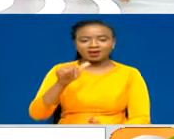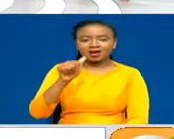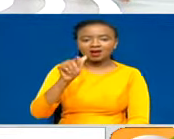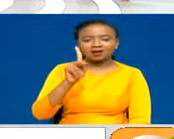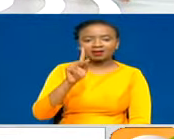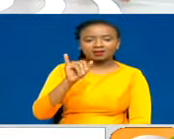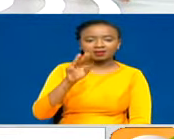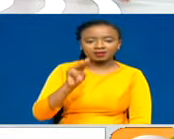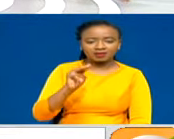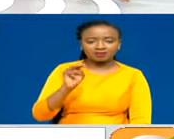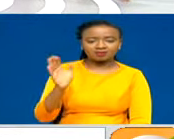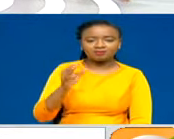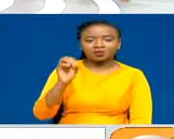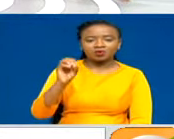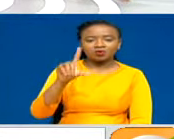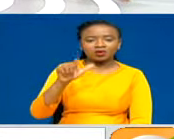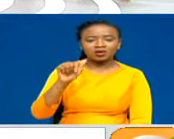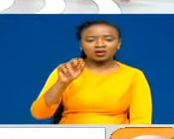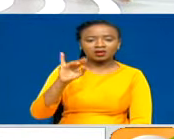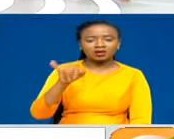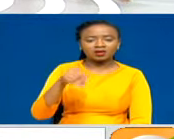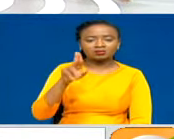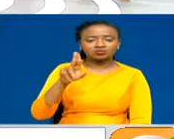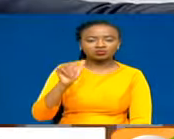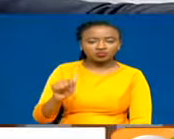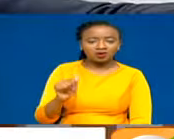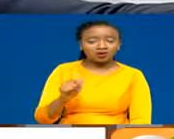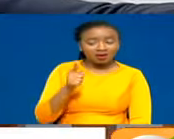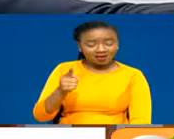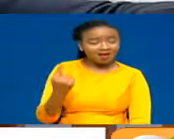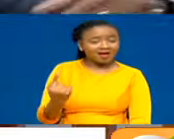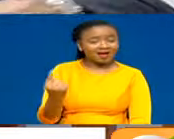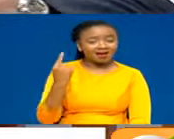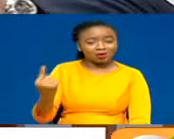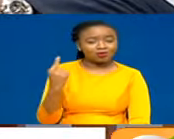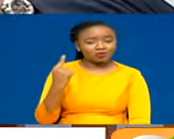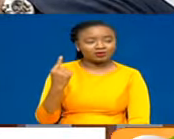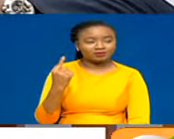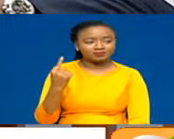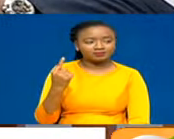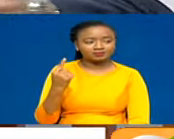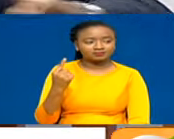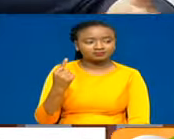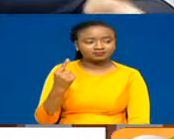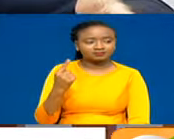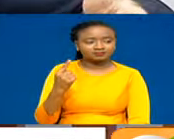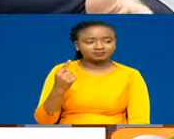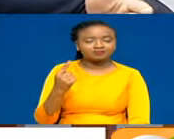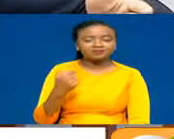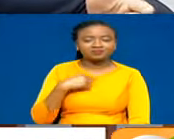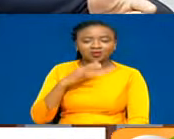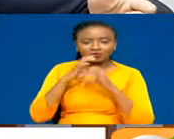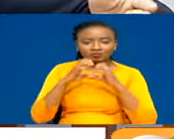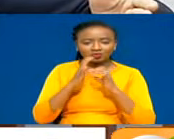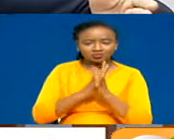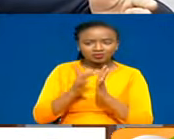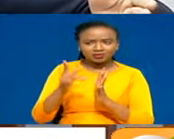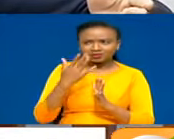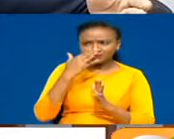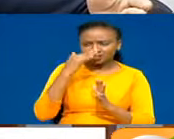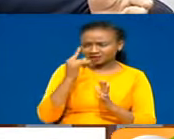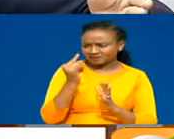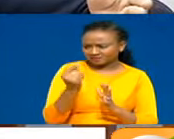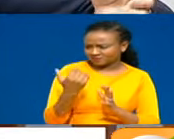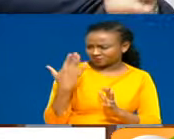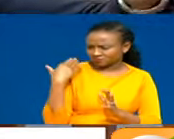Houston Rockets? Yes. It was just one. Yes. An unbelievable person that I can call a friend. I actually spoke to him like a few days